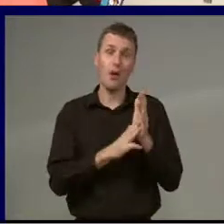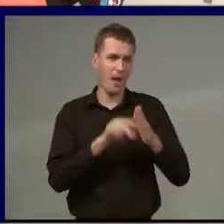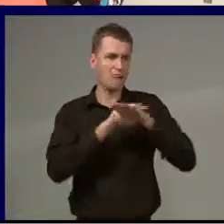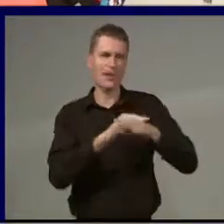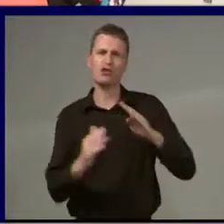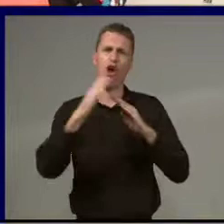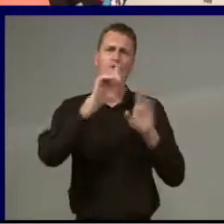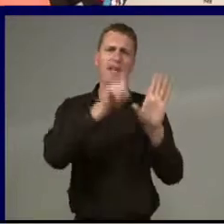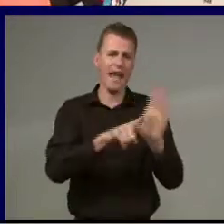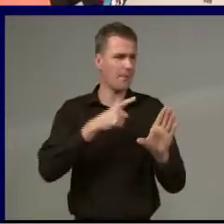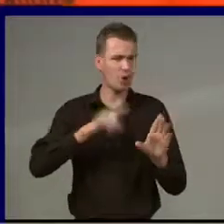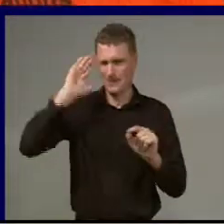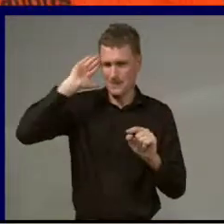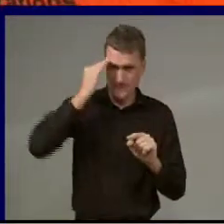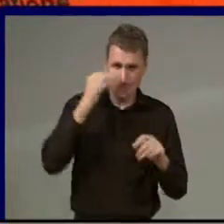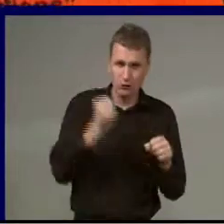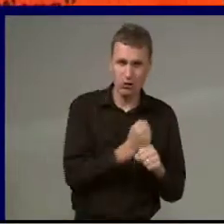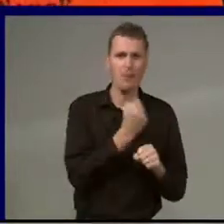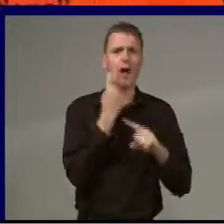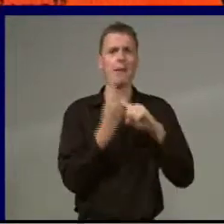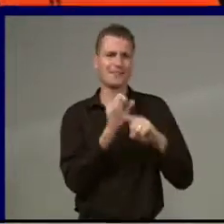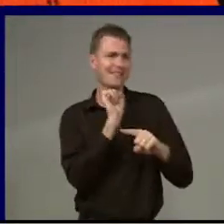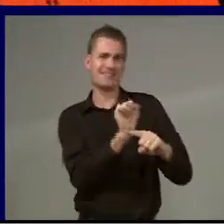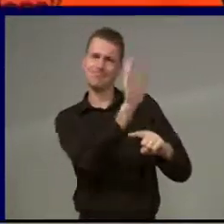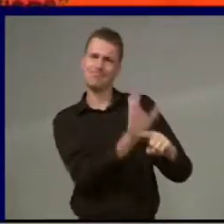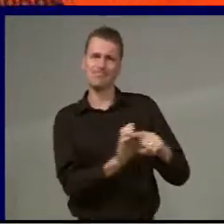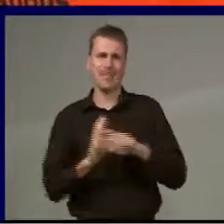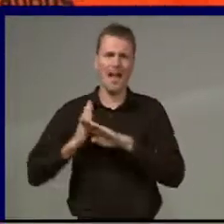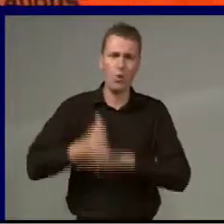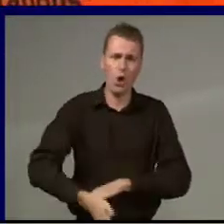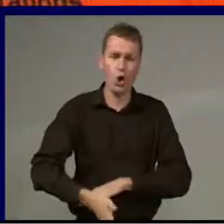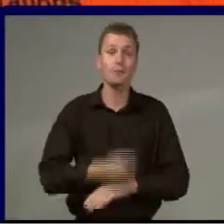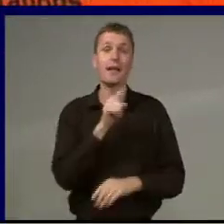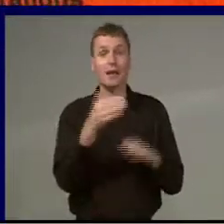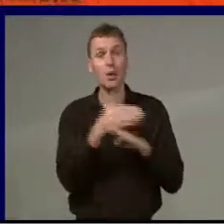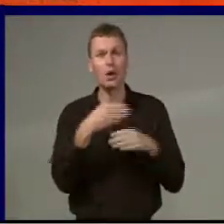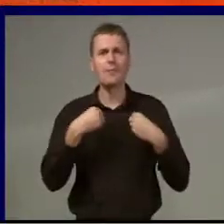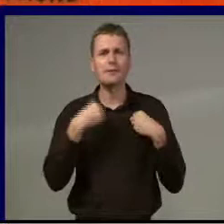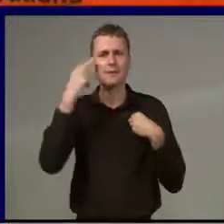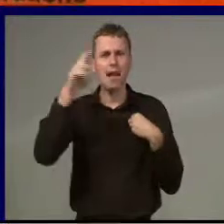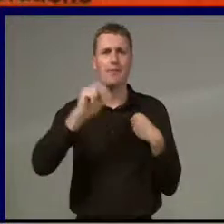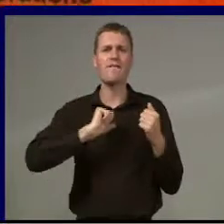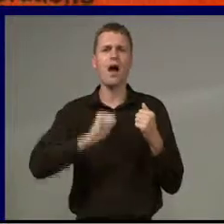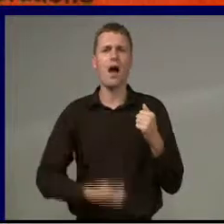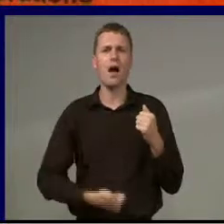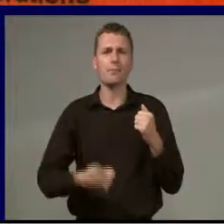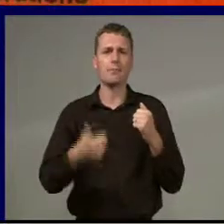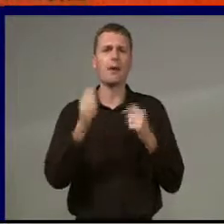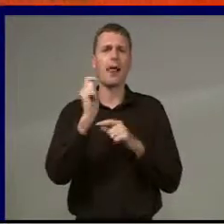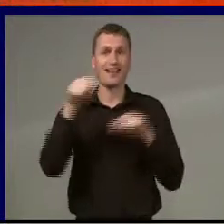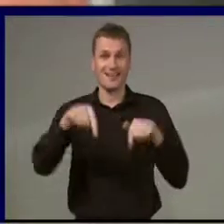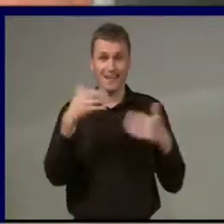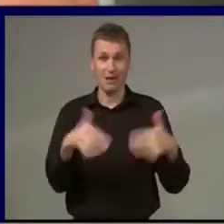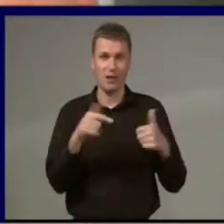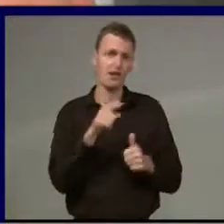job and hard-working nature. Currently working for Farm Build here in Canterbury, Tom is loving work as a